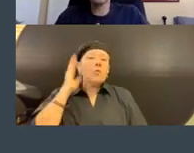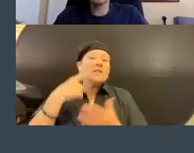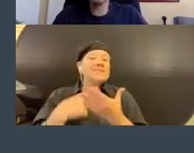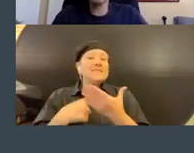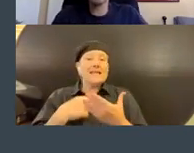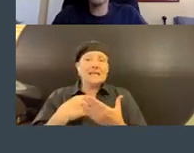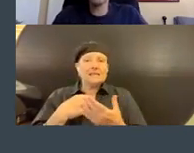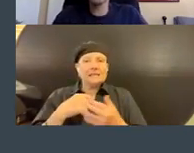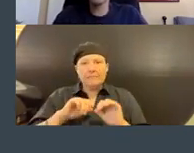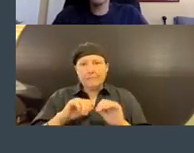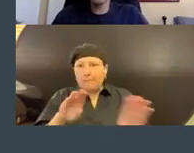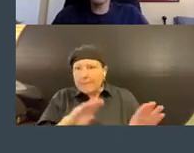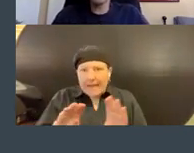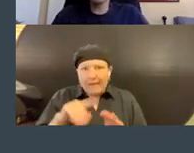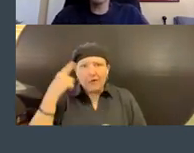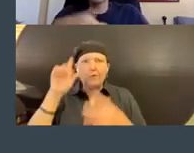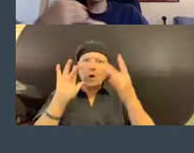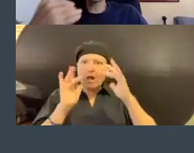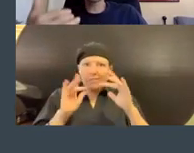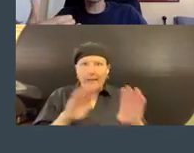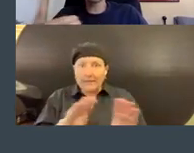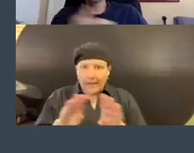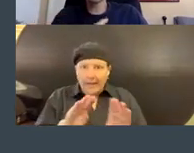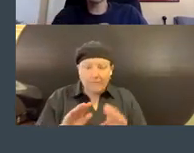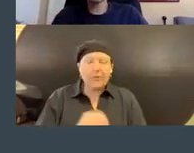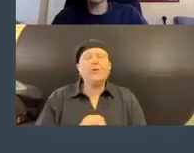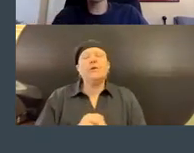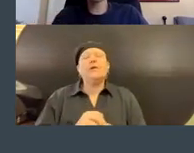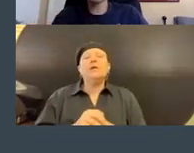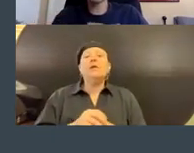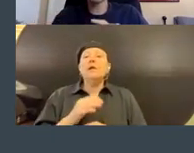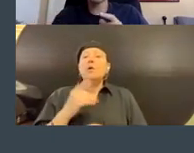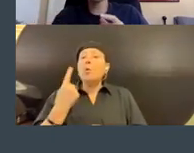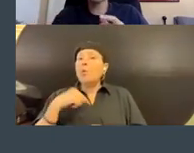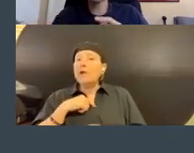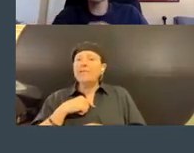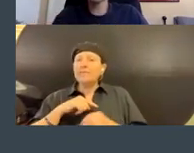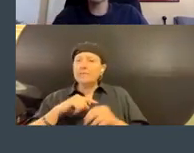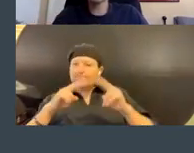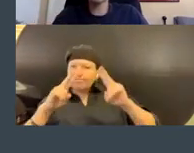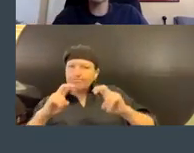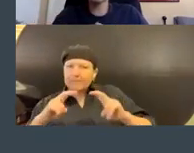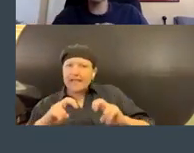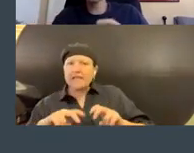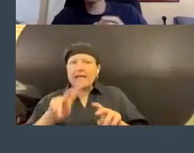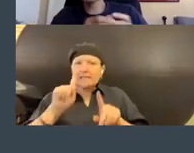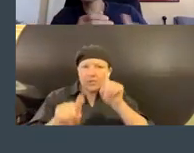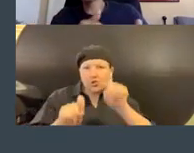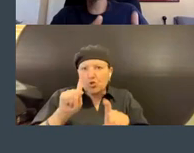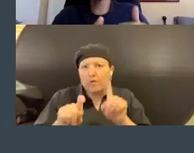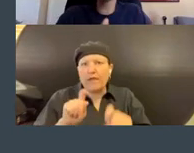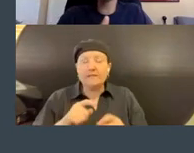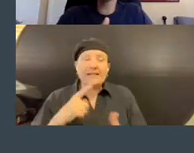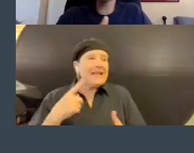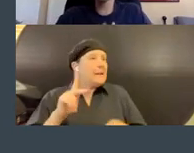are to behave while they're online. We looked at some of the survey and we saw a lot of people talking a little bit about how, you know, their kids didn't